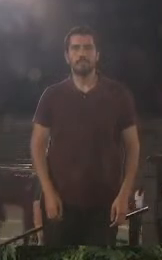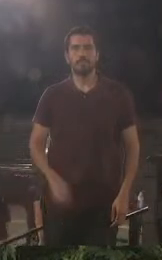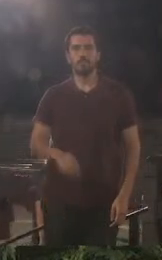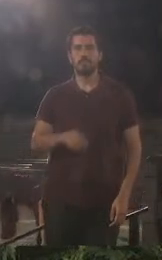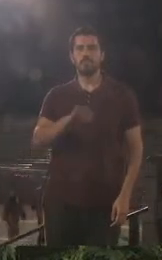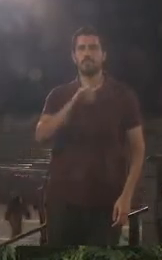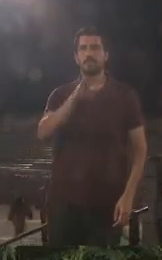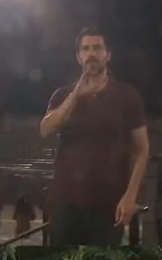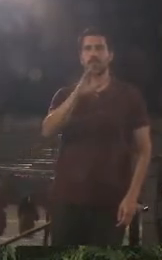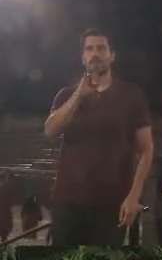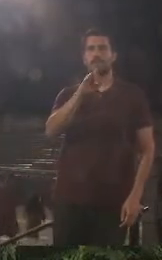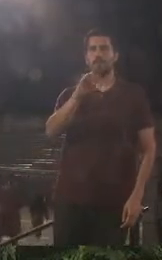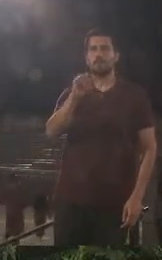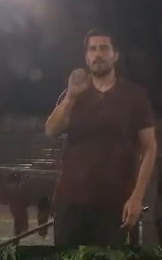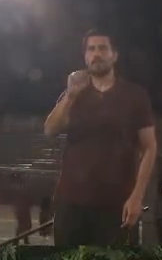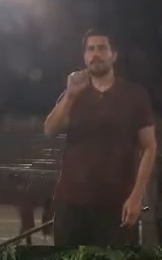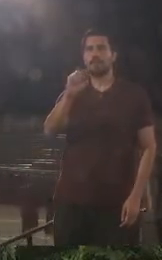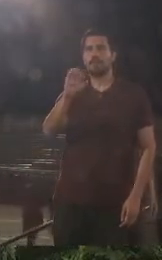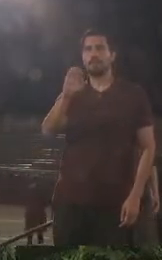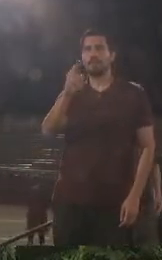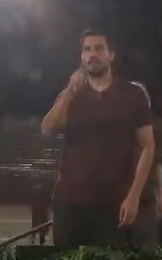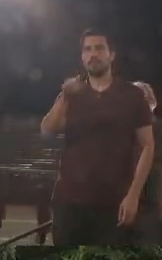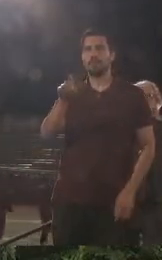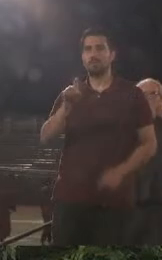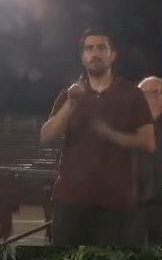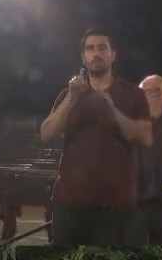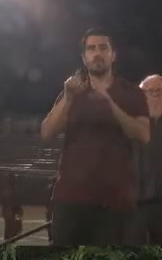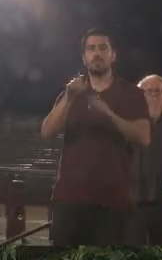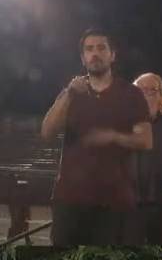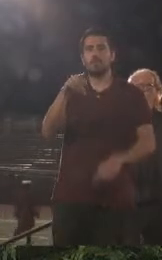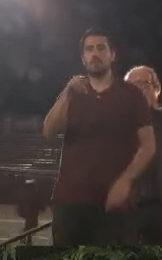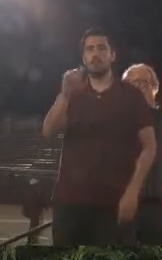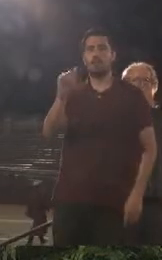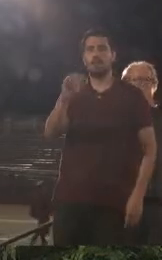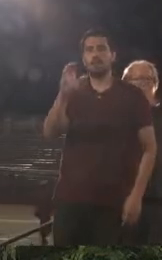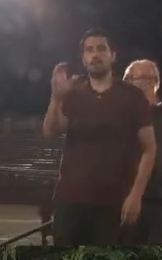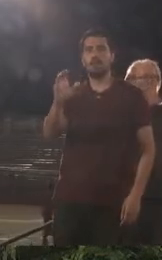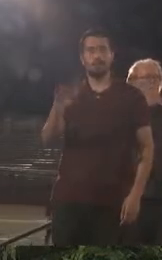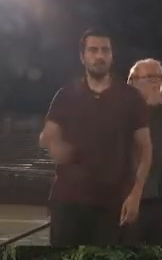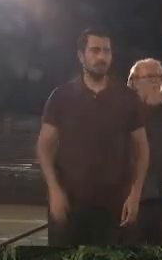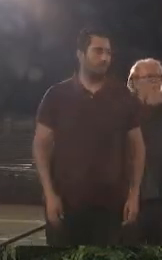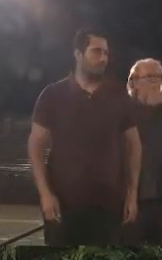Zaira Sanchez Briseño will be attending Palo Alto College.